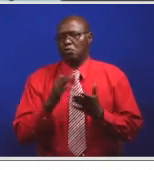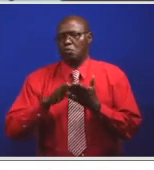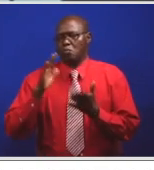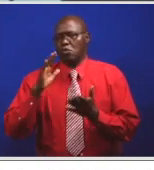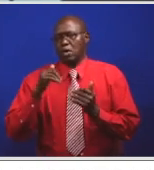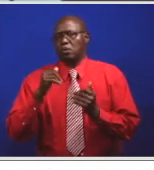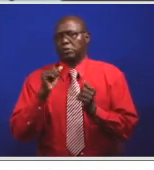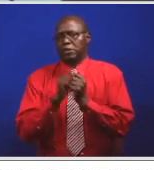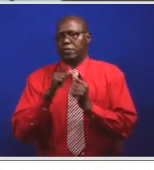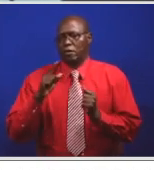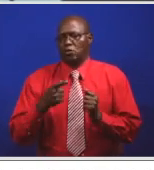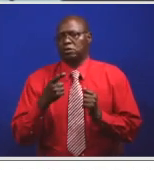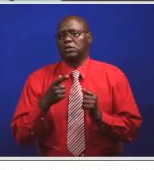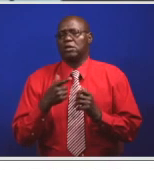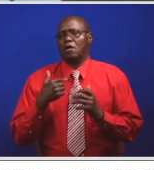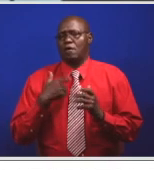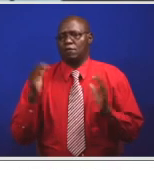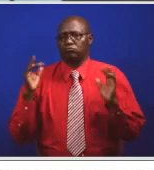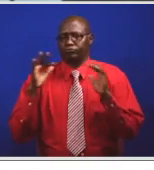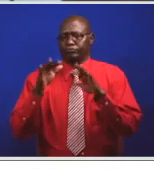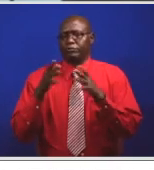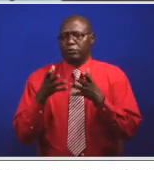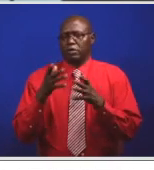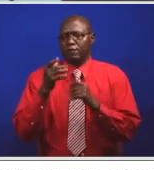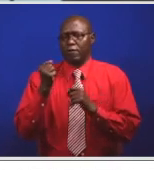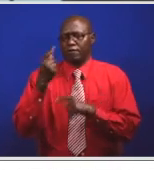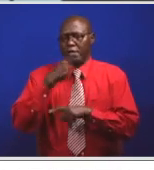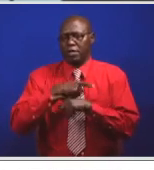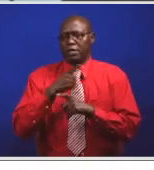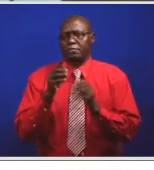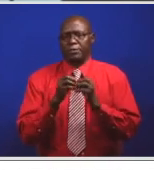and education stakeholders have gathered for the five-day event.